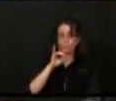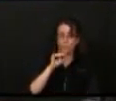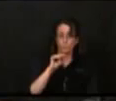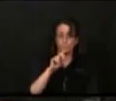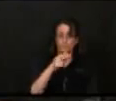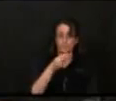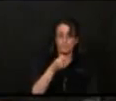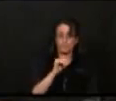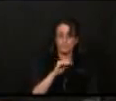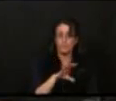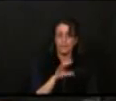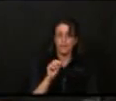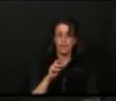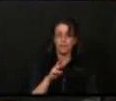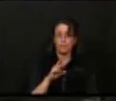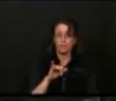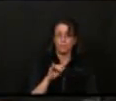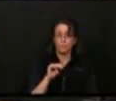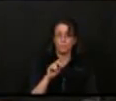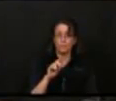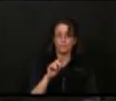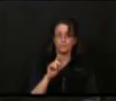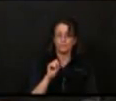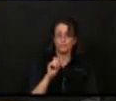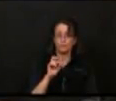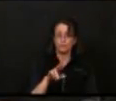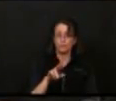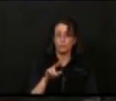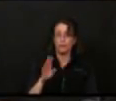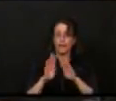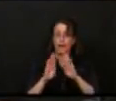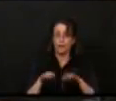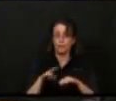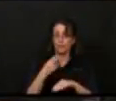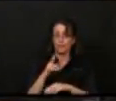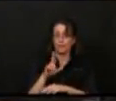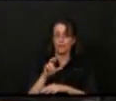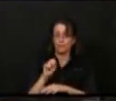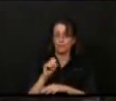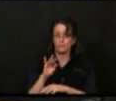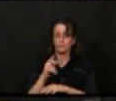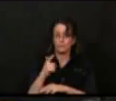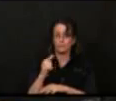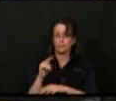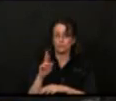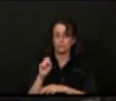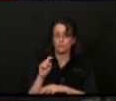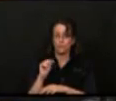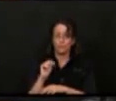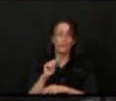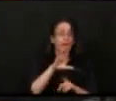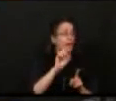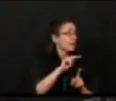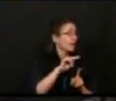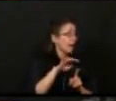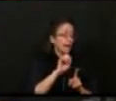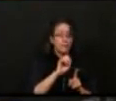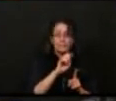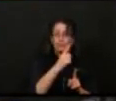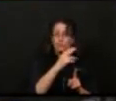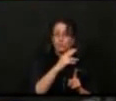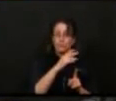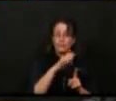So I know Connie, and your name is Isaac. So Connie and Isaac, do you want to come up here? OK. Can I do my disclaimer before they start?